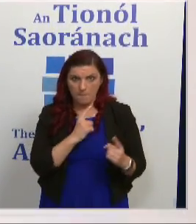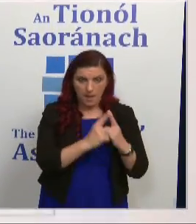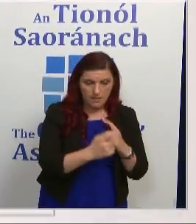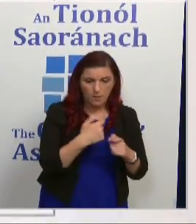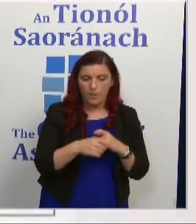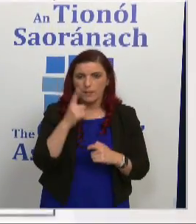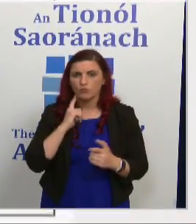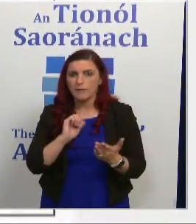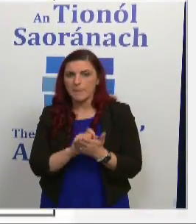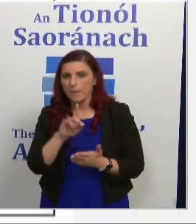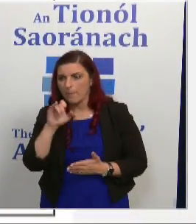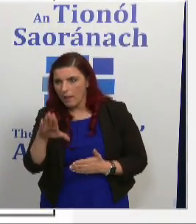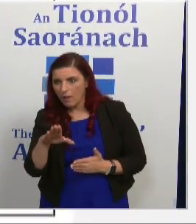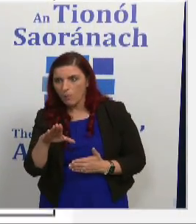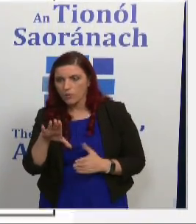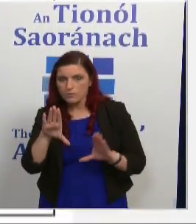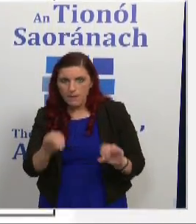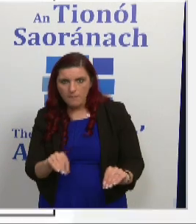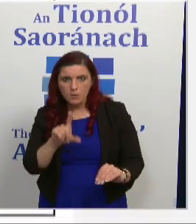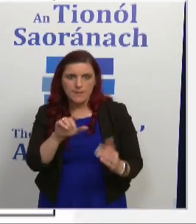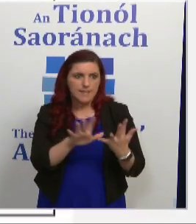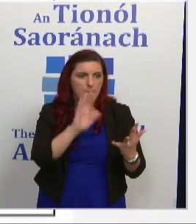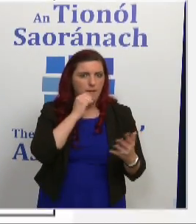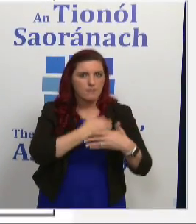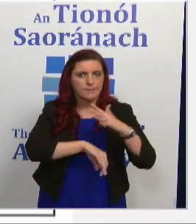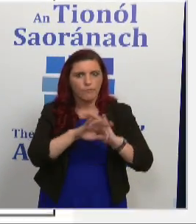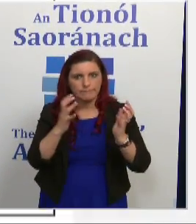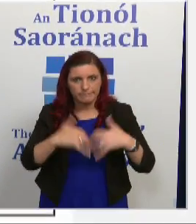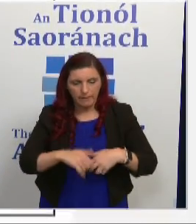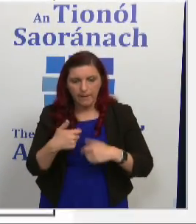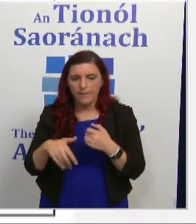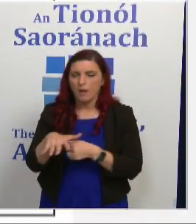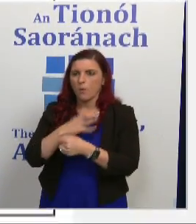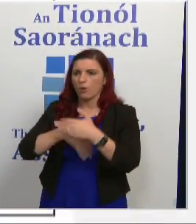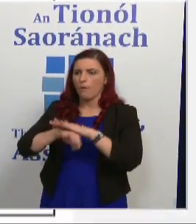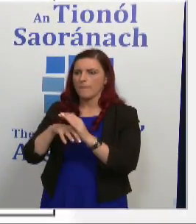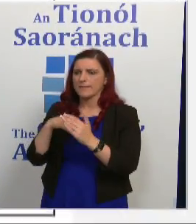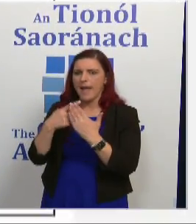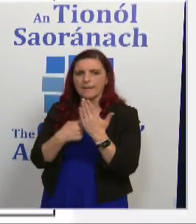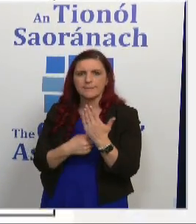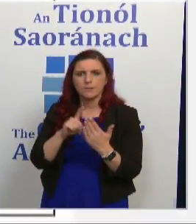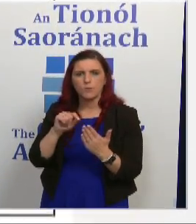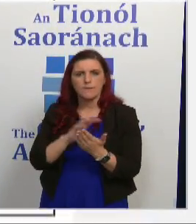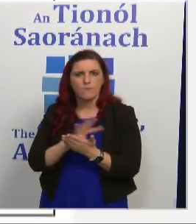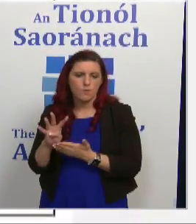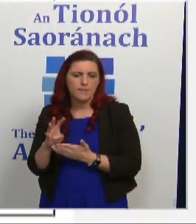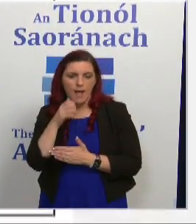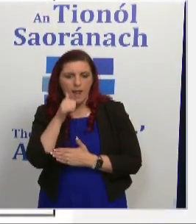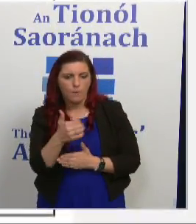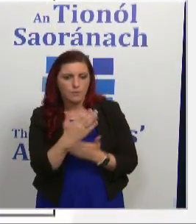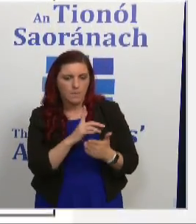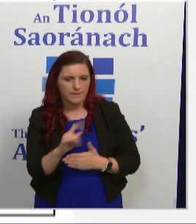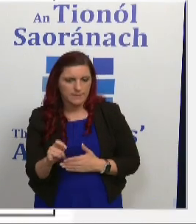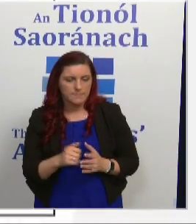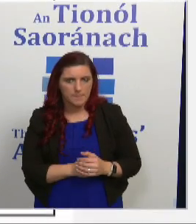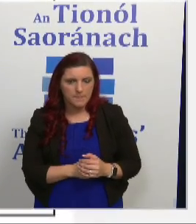that lapsed in 2010 as the government fell. And then the Local Government Act in 2014 provided, if you'll see the sign there,